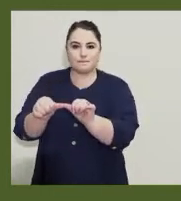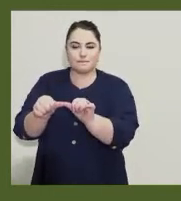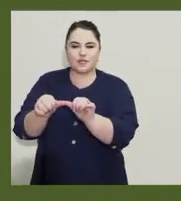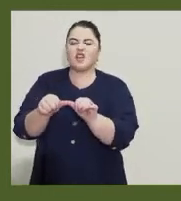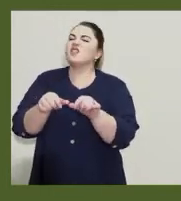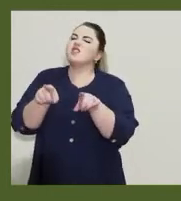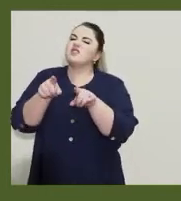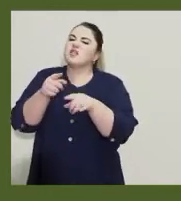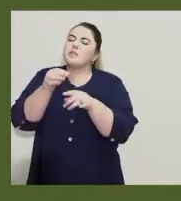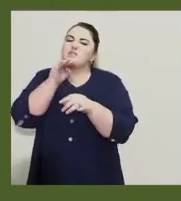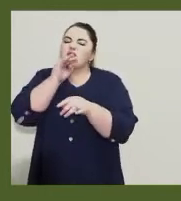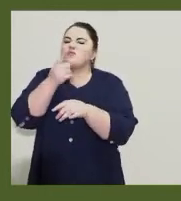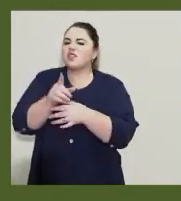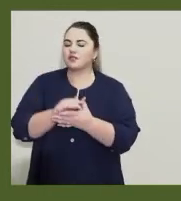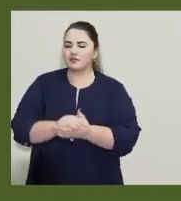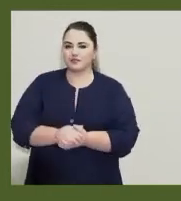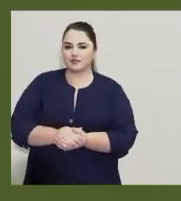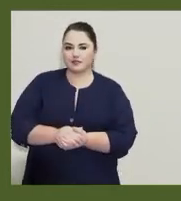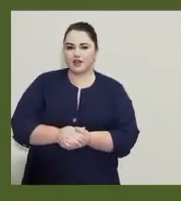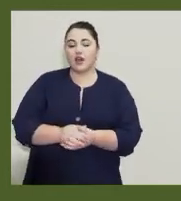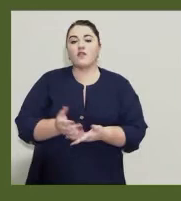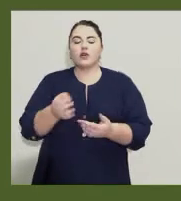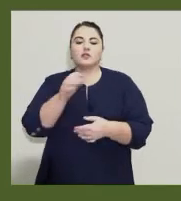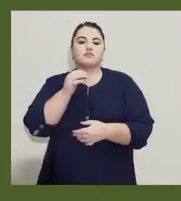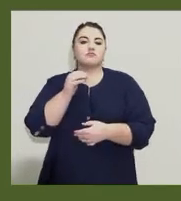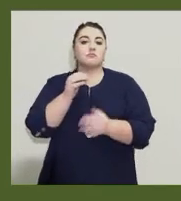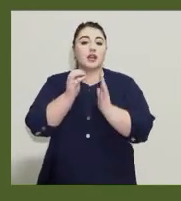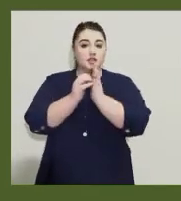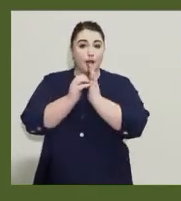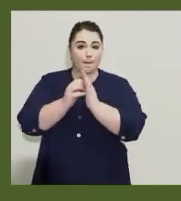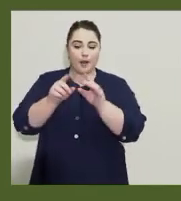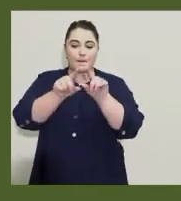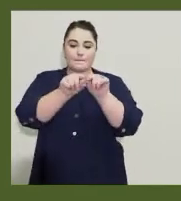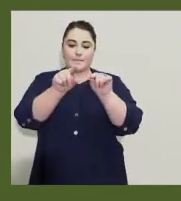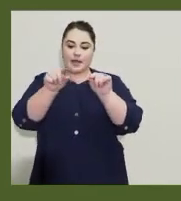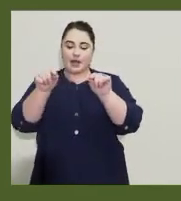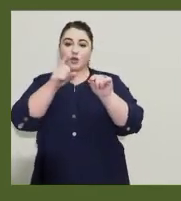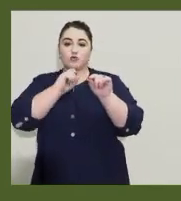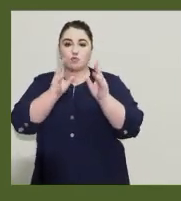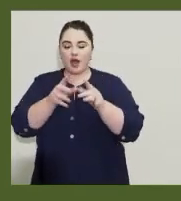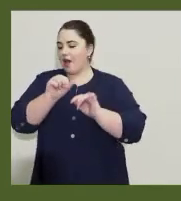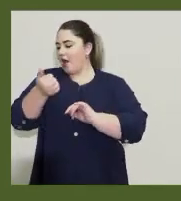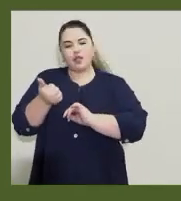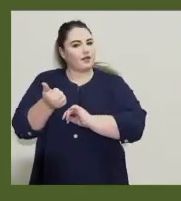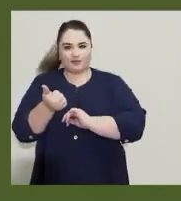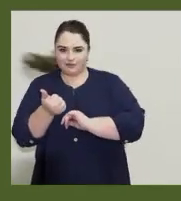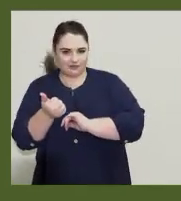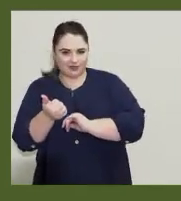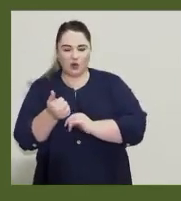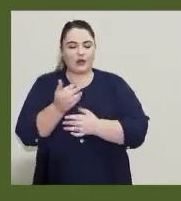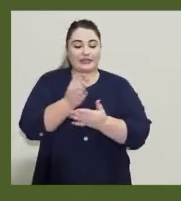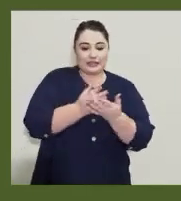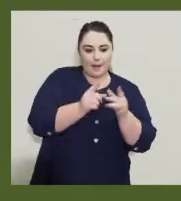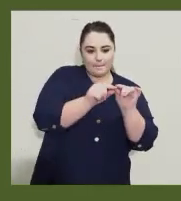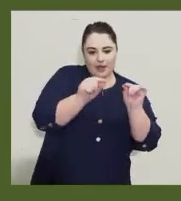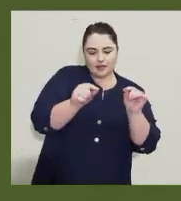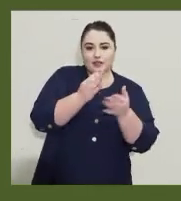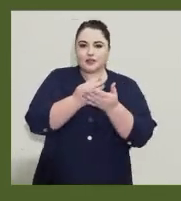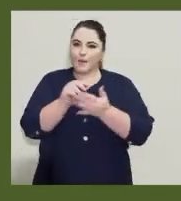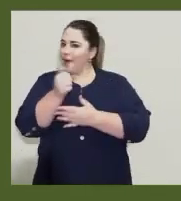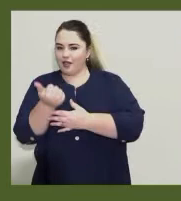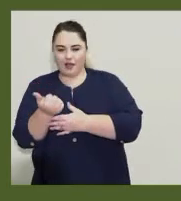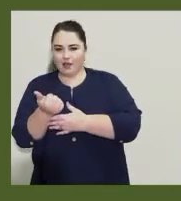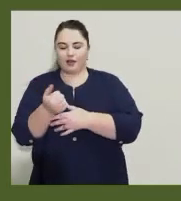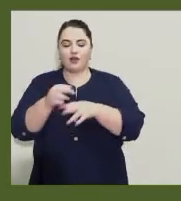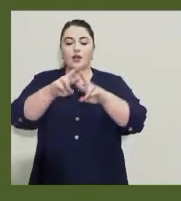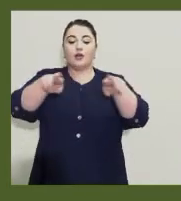the same. Like what? Like he's going to use only pea plants, not other plants, not some peas and some